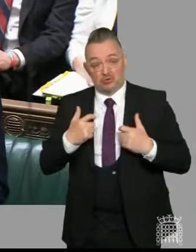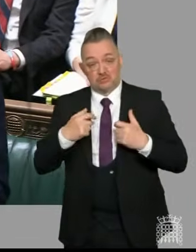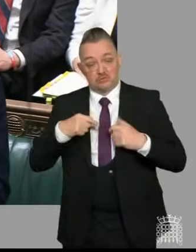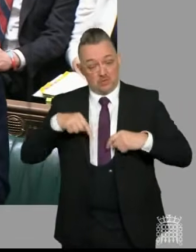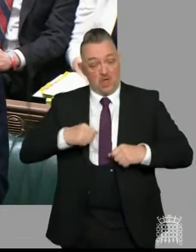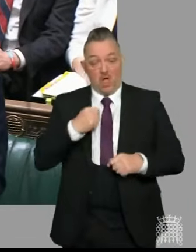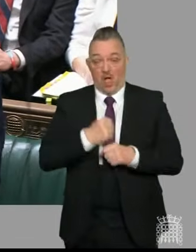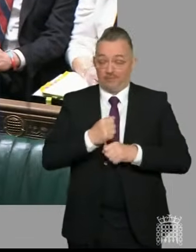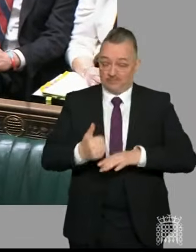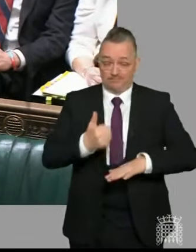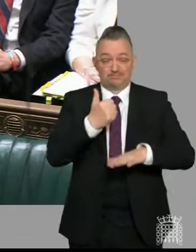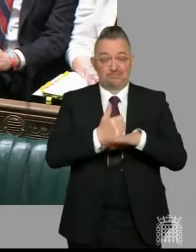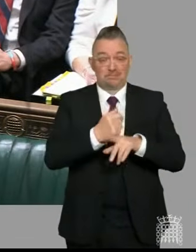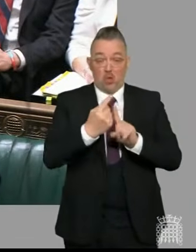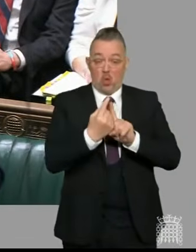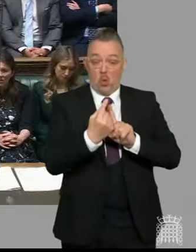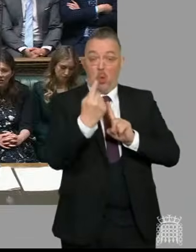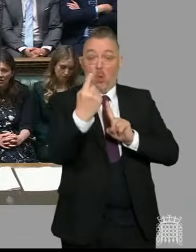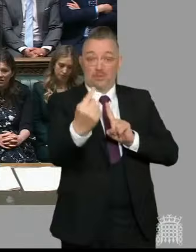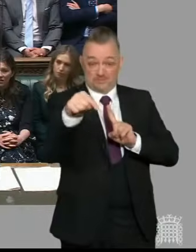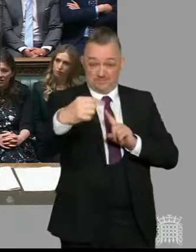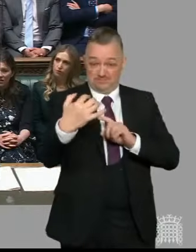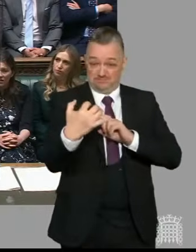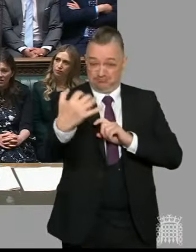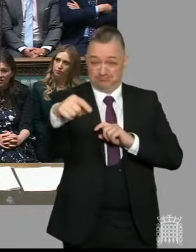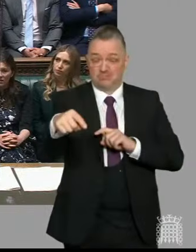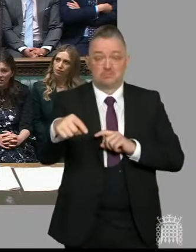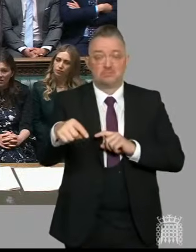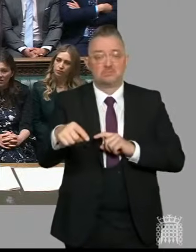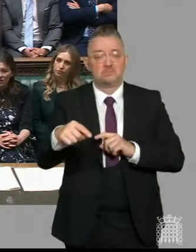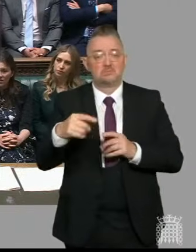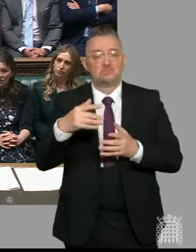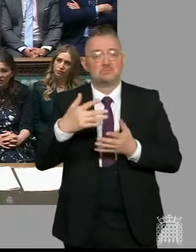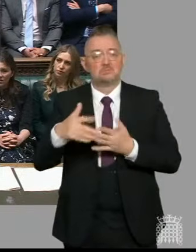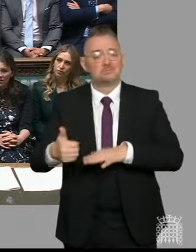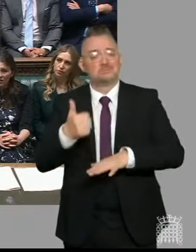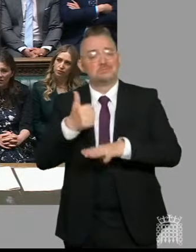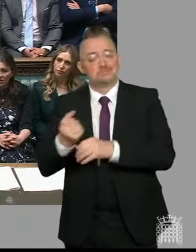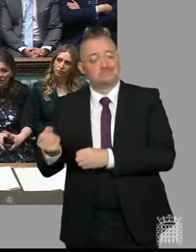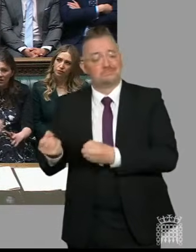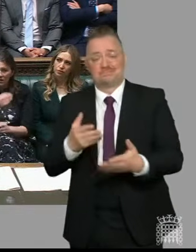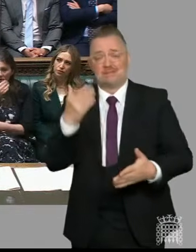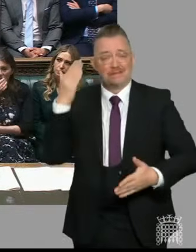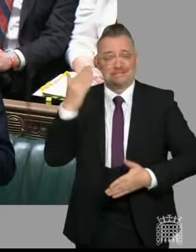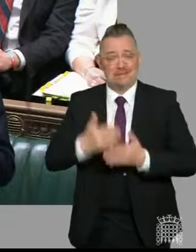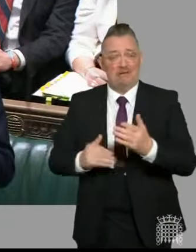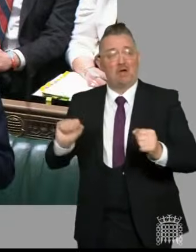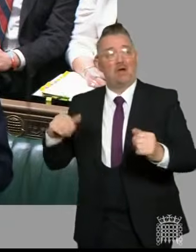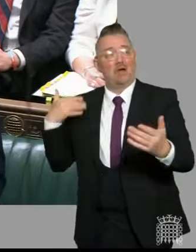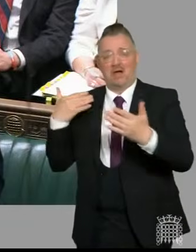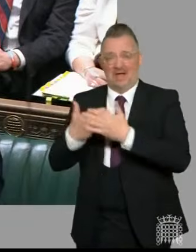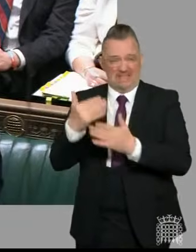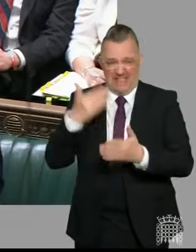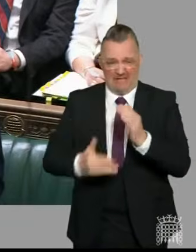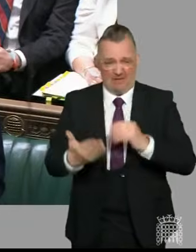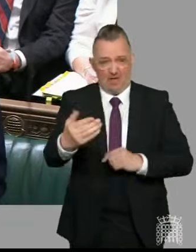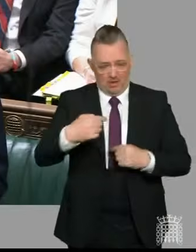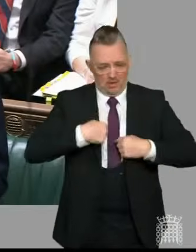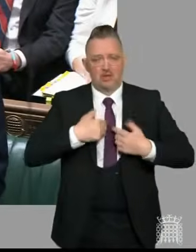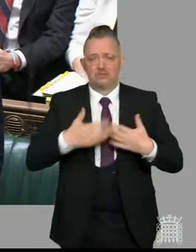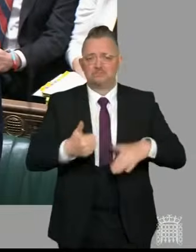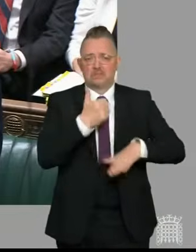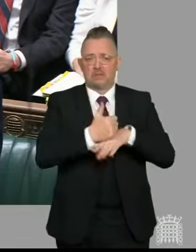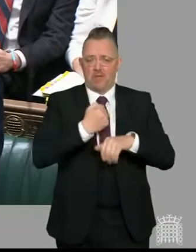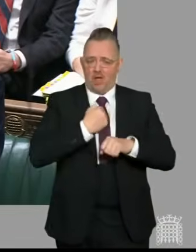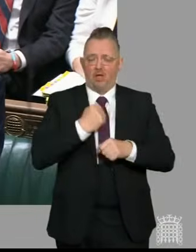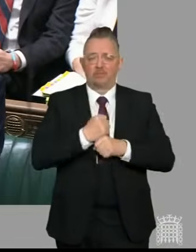failed to introduce in their entire time in office. And it's no surprise, because it's this government which